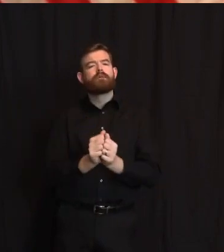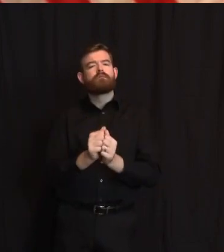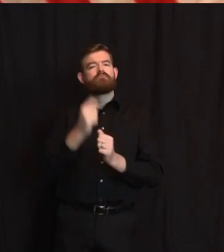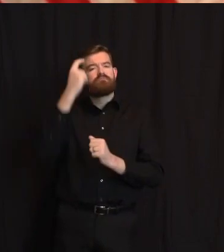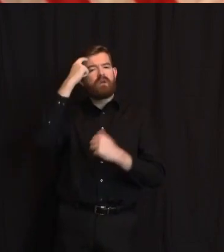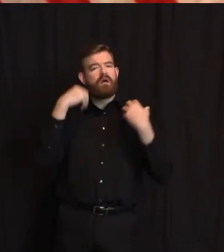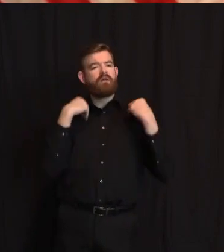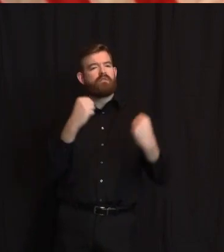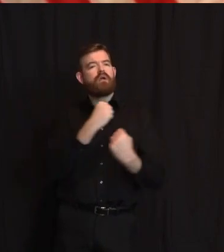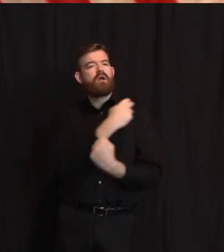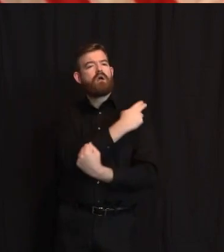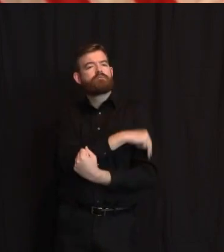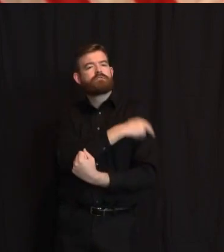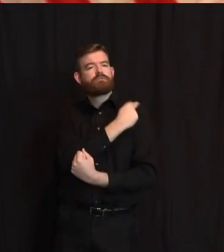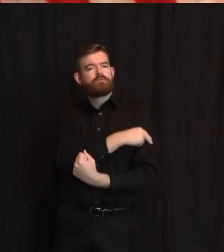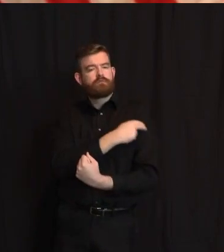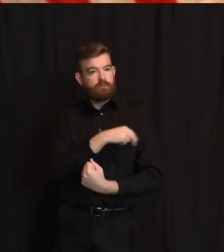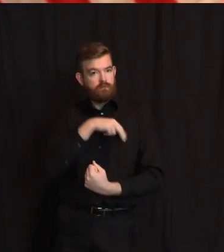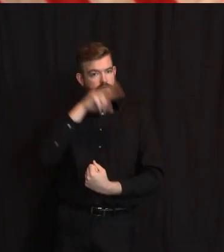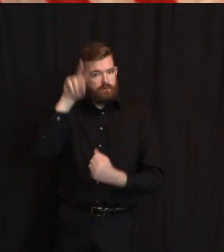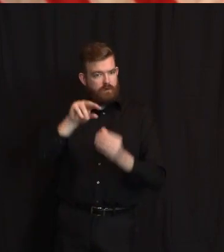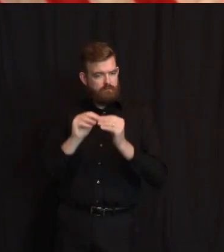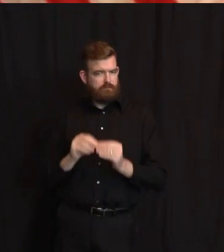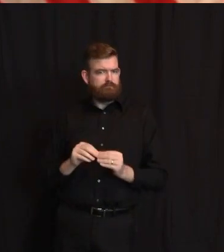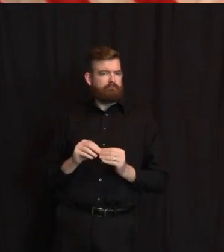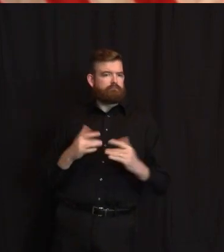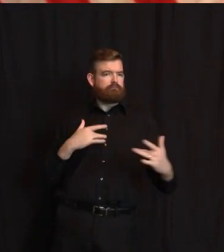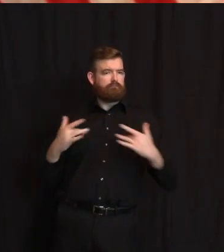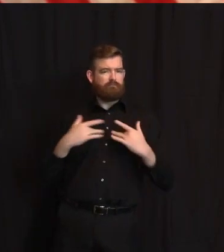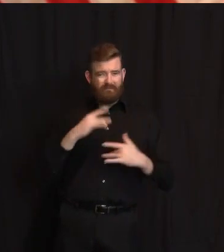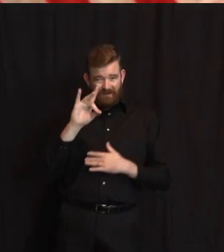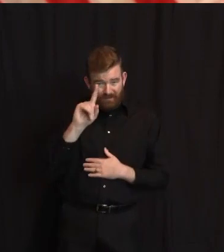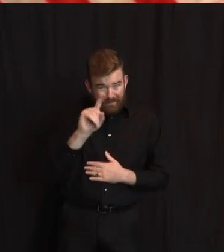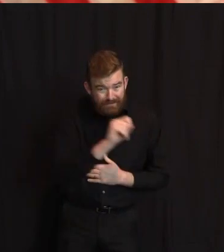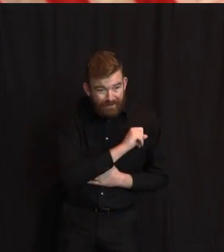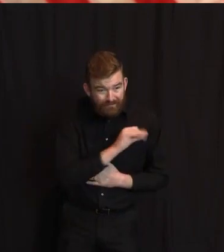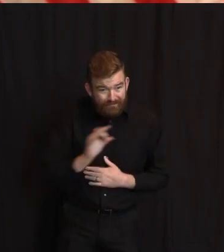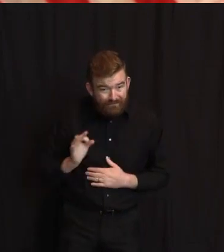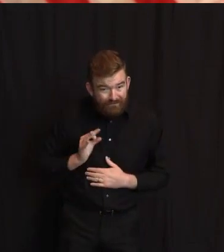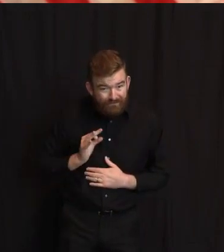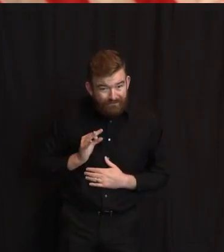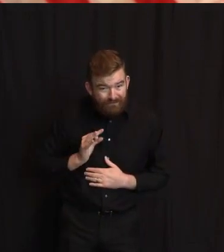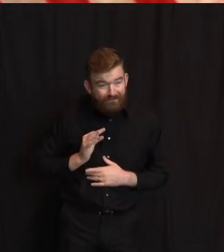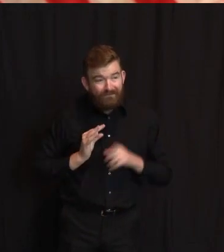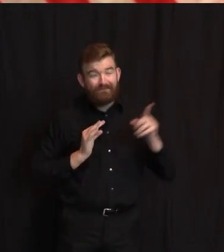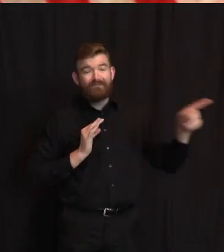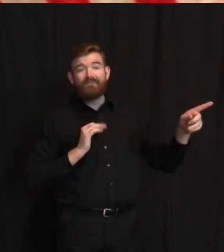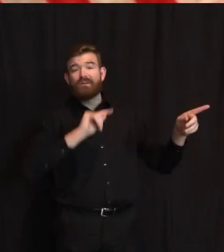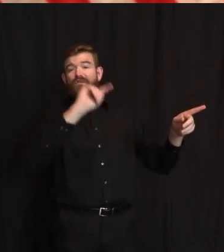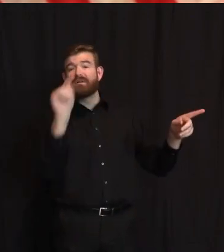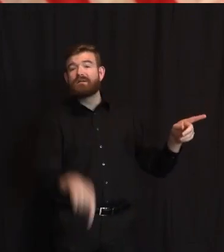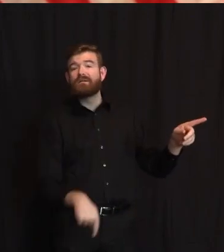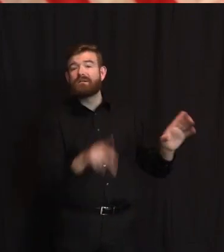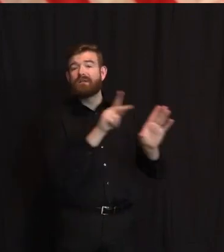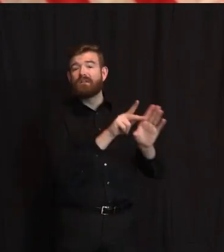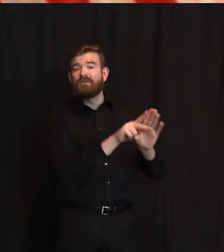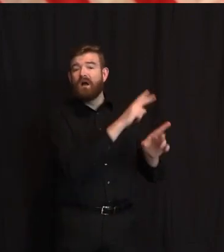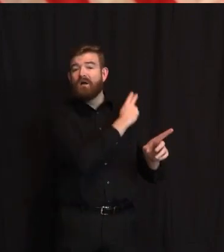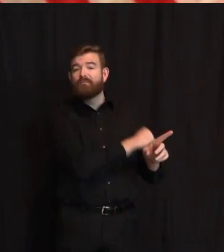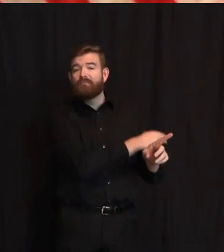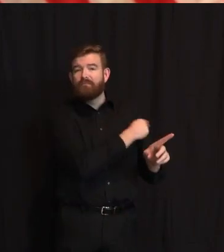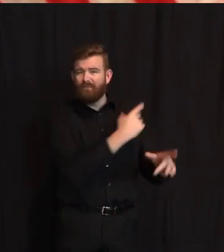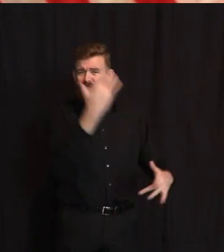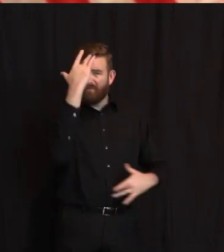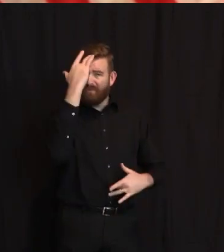because there's 81 staff infected at the Trenton Psych Hospital alone, and 23 patients as well.